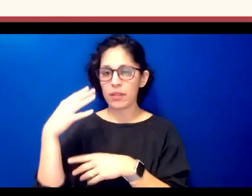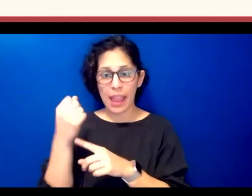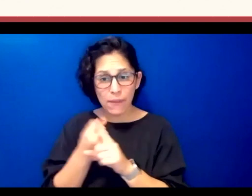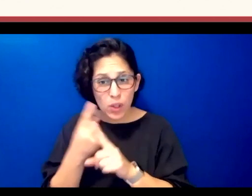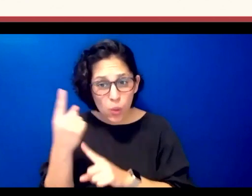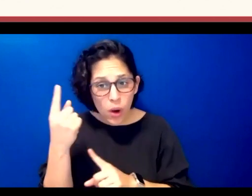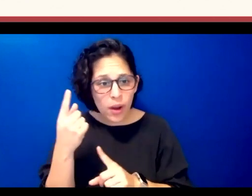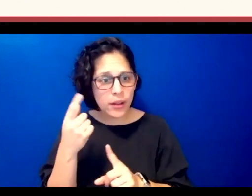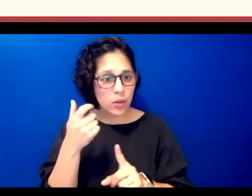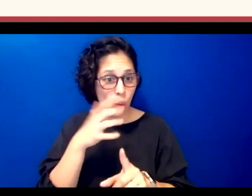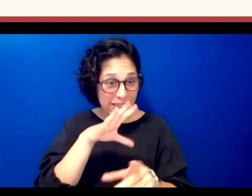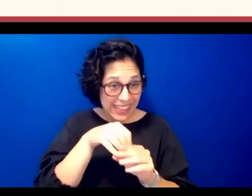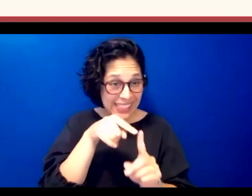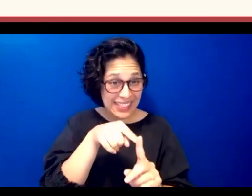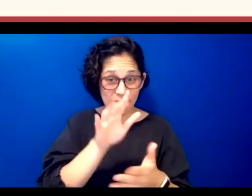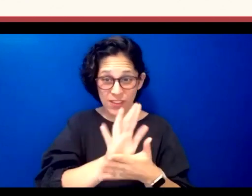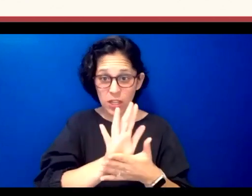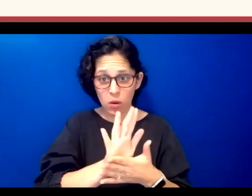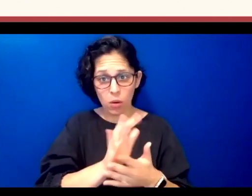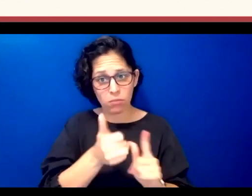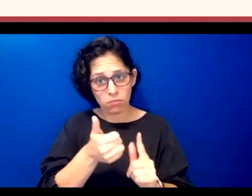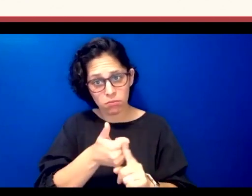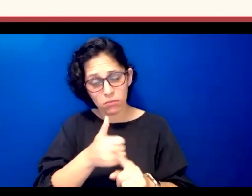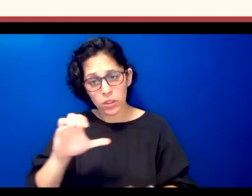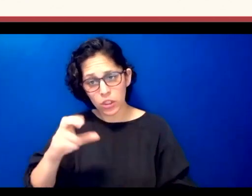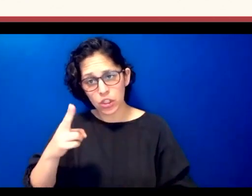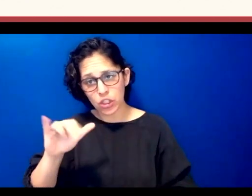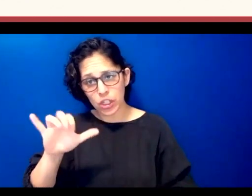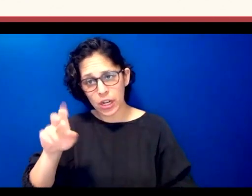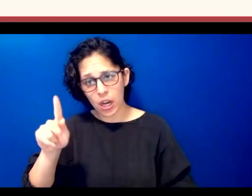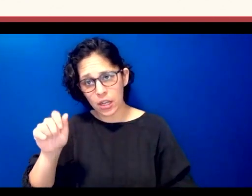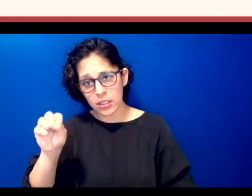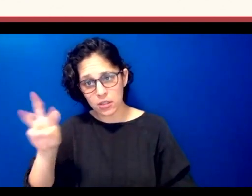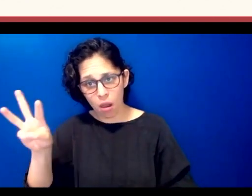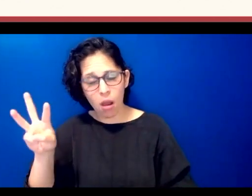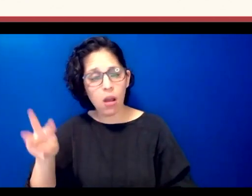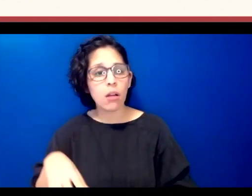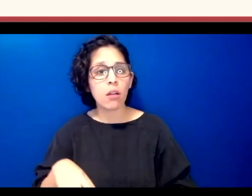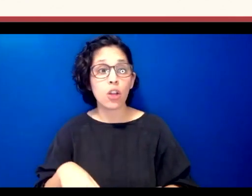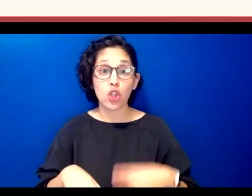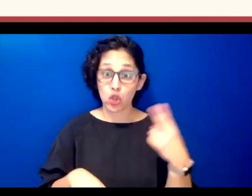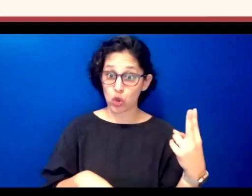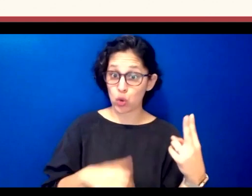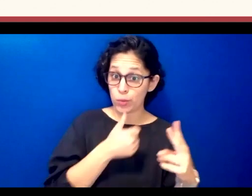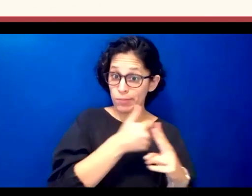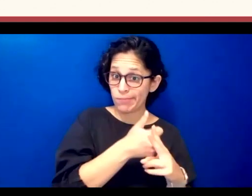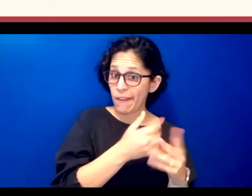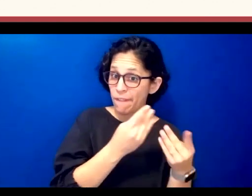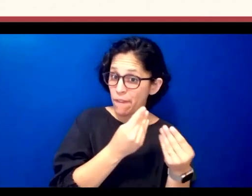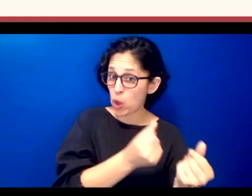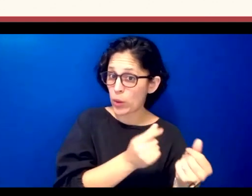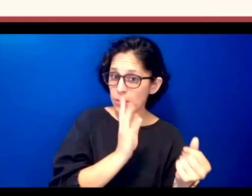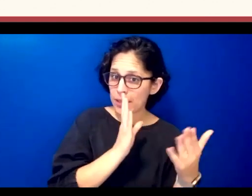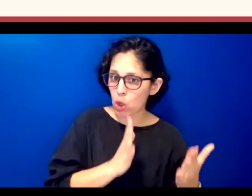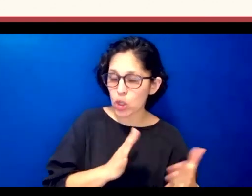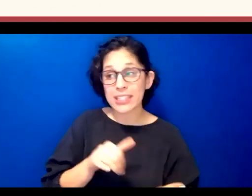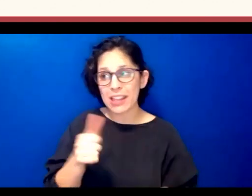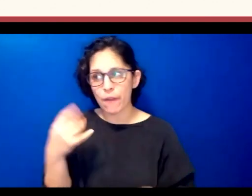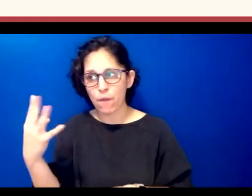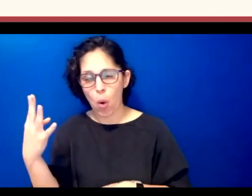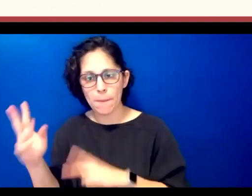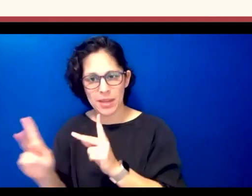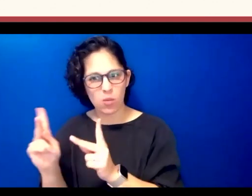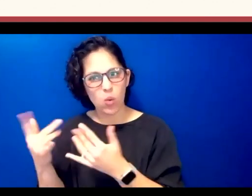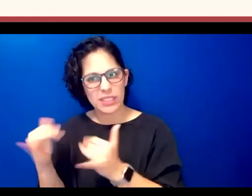native speakers. The other 4 members of the family were learning the language as they did this work. You don't necessarily